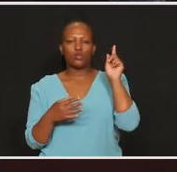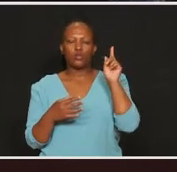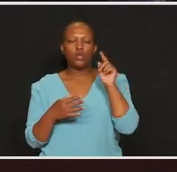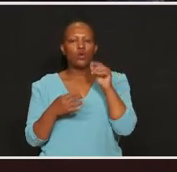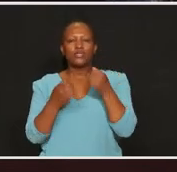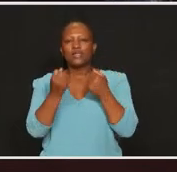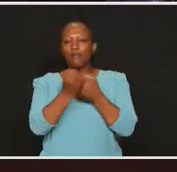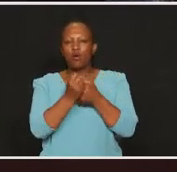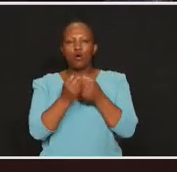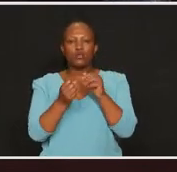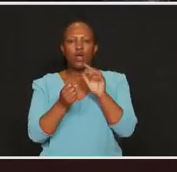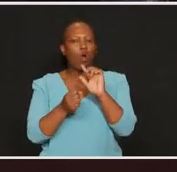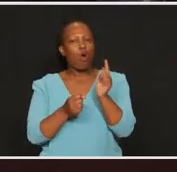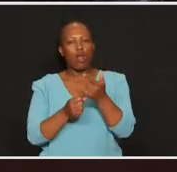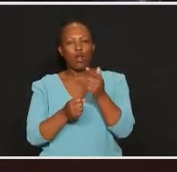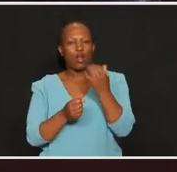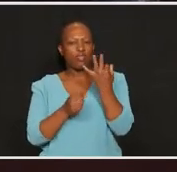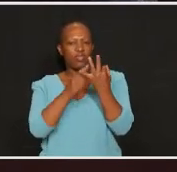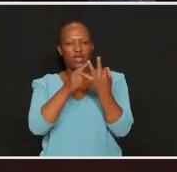of them